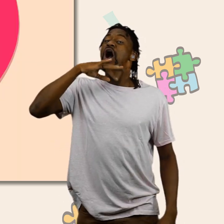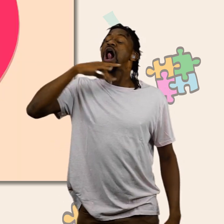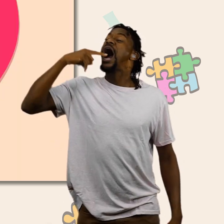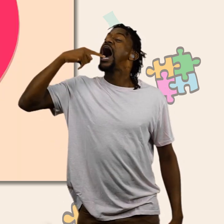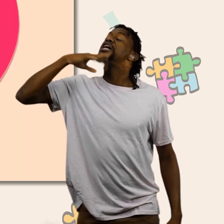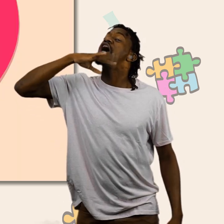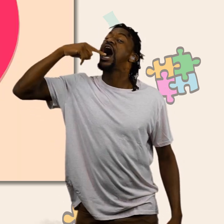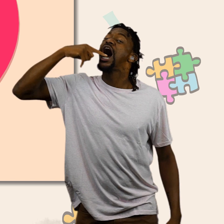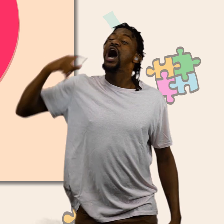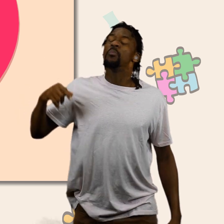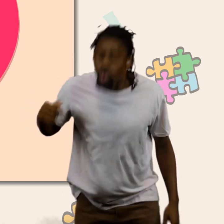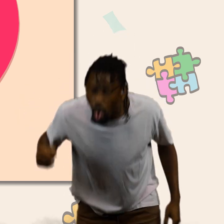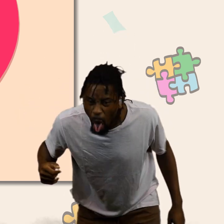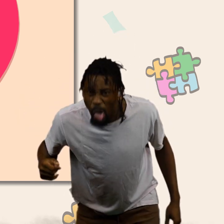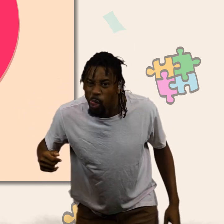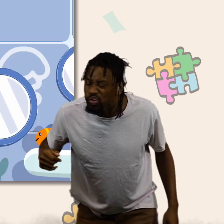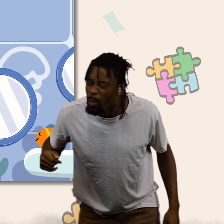Goodbye, little monsters. Bye!